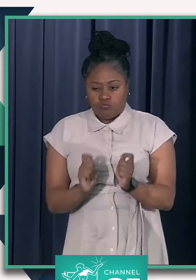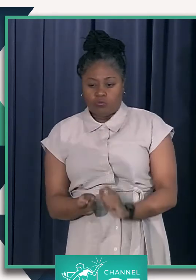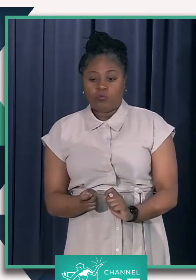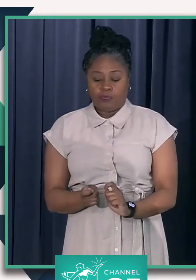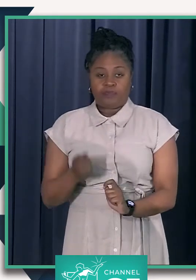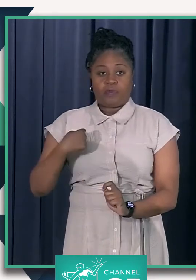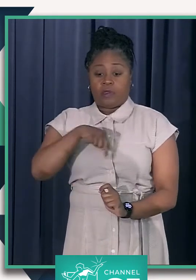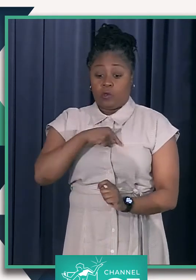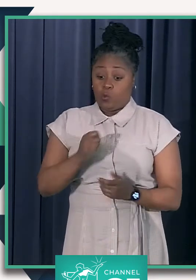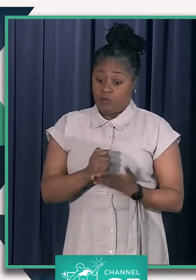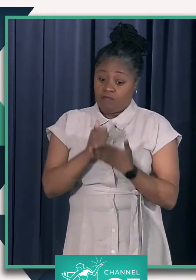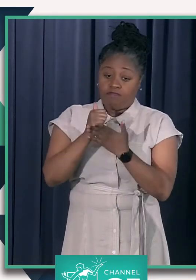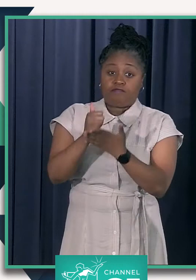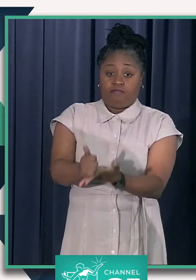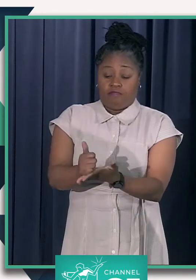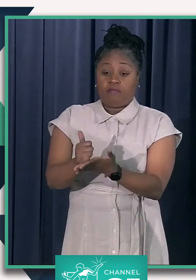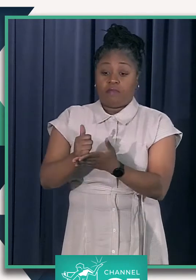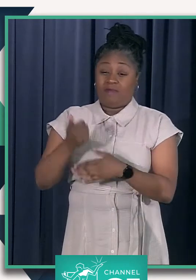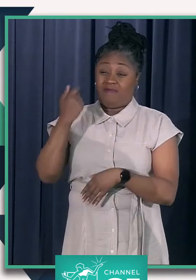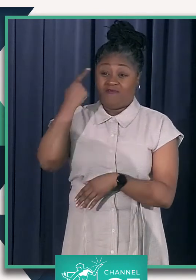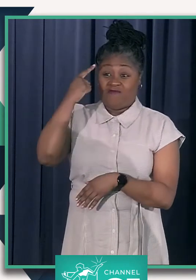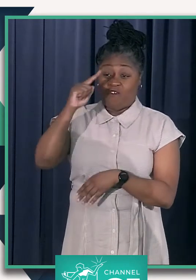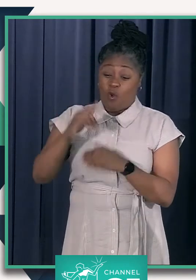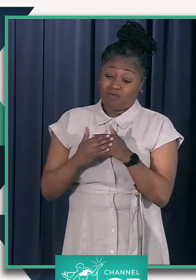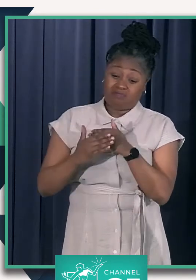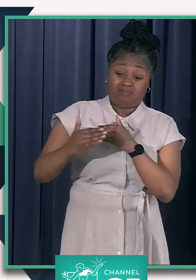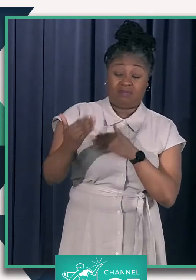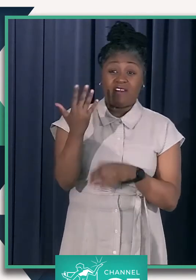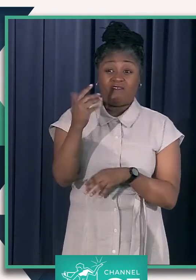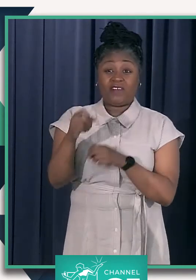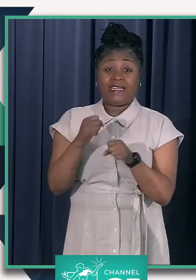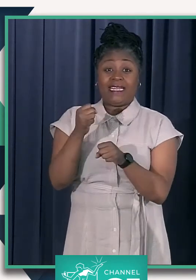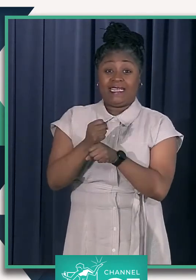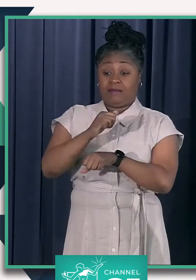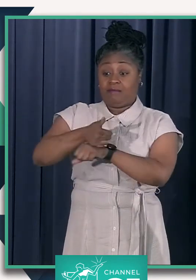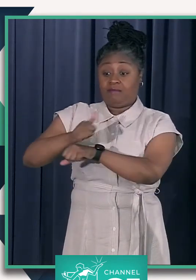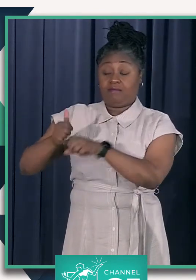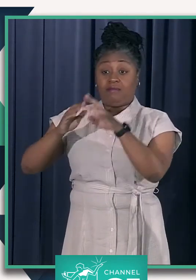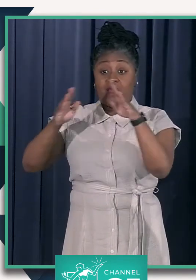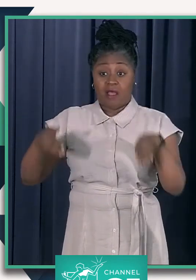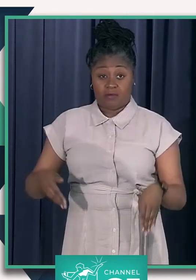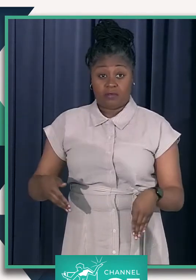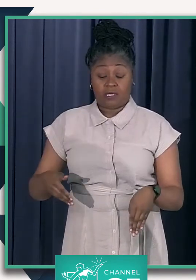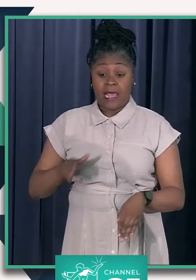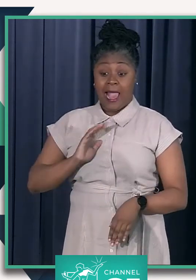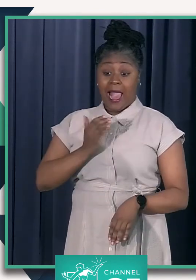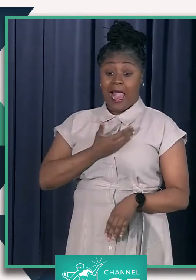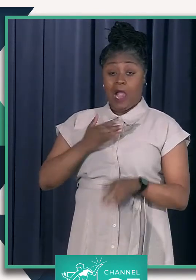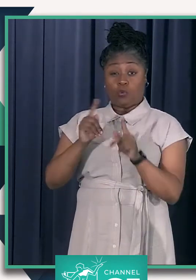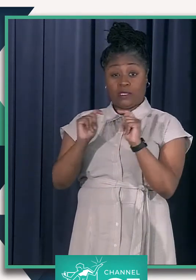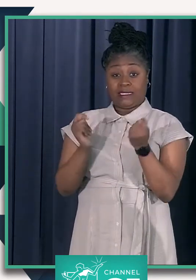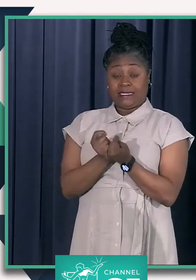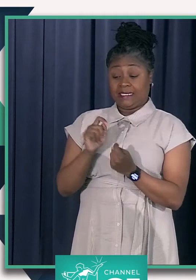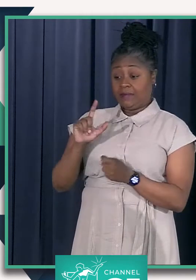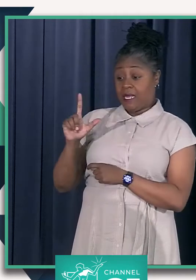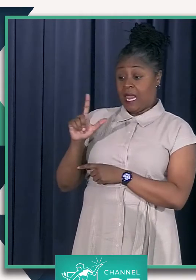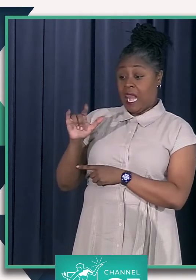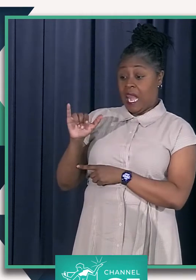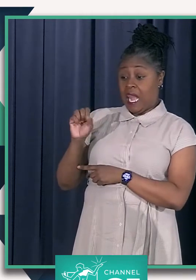housing. So this fund, I would just say also with our team at LISC, and you'll see many of